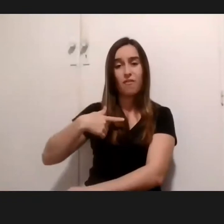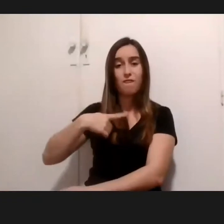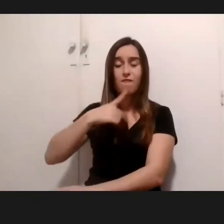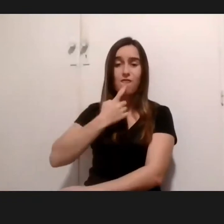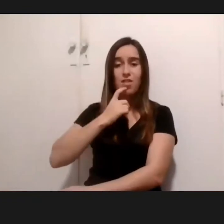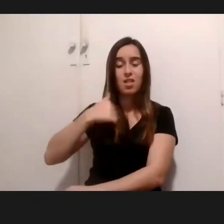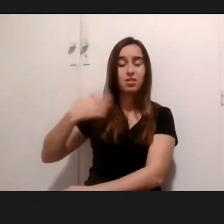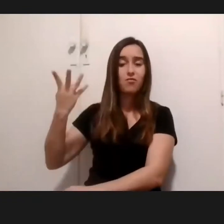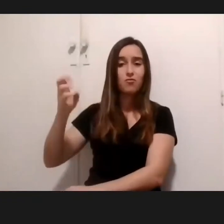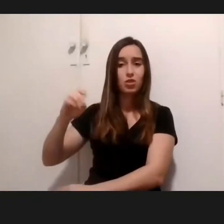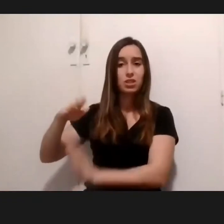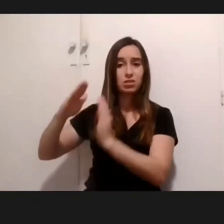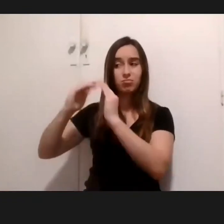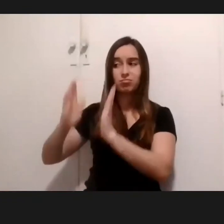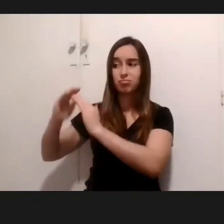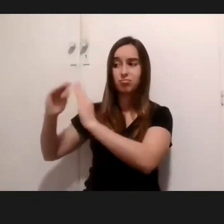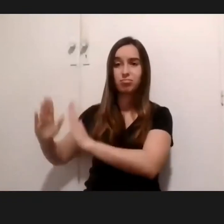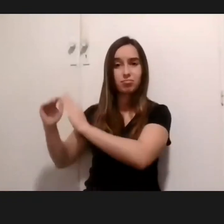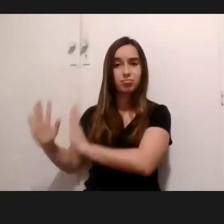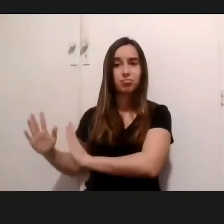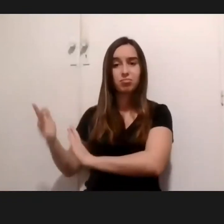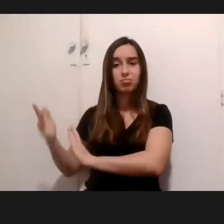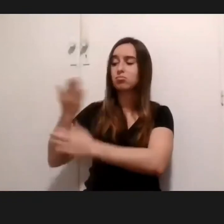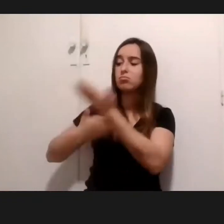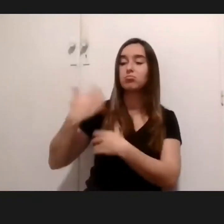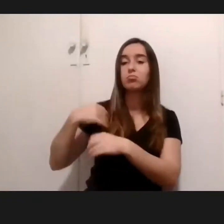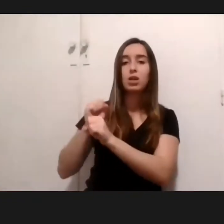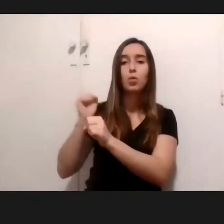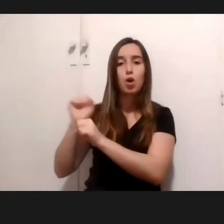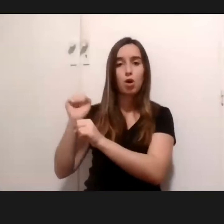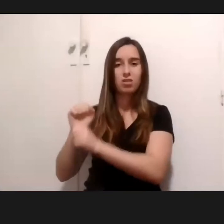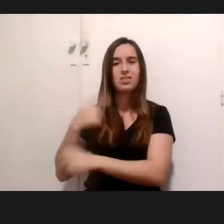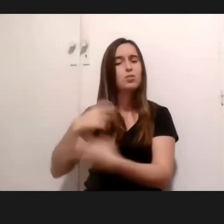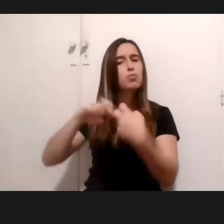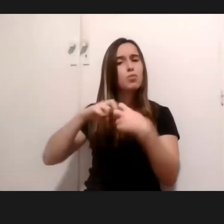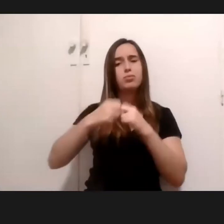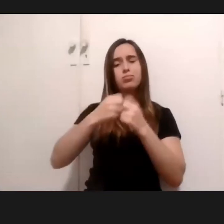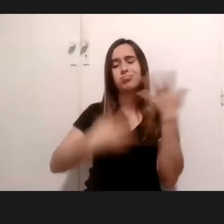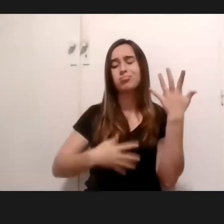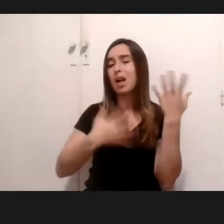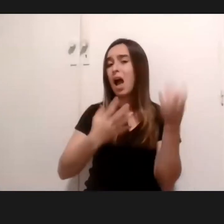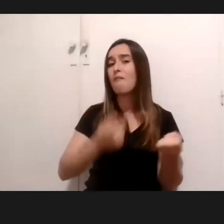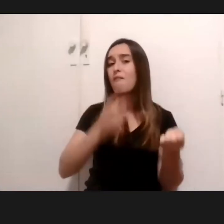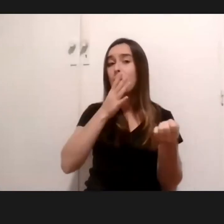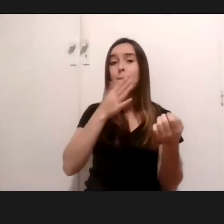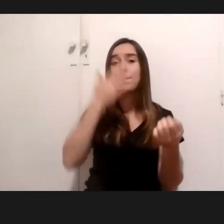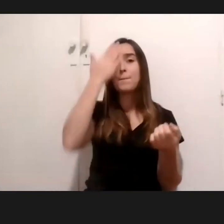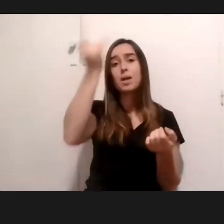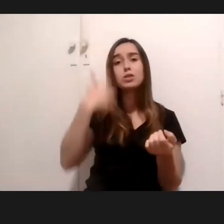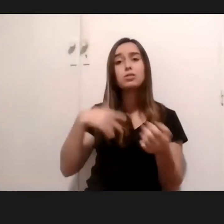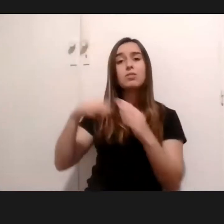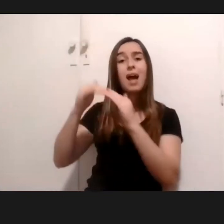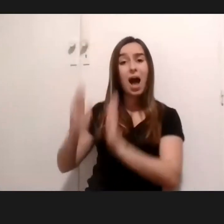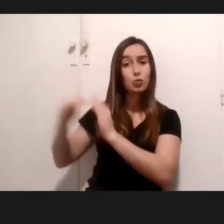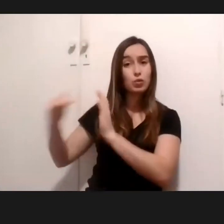first there were quite a lot of challenges, because in these housing units, there wasn't that